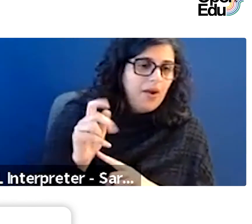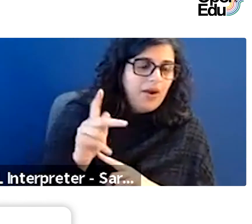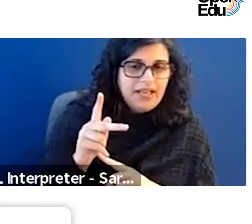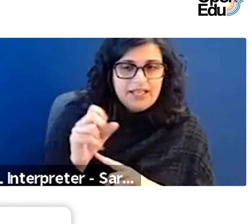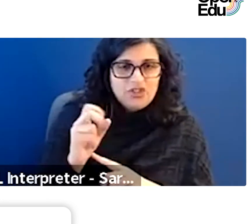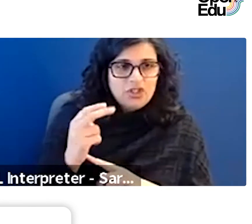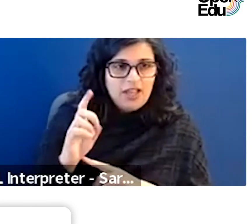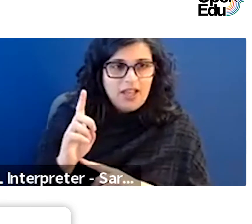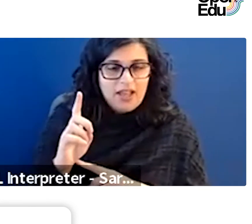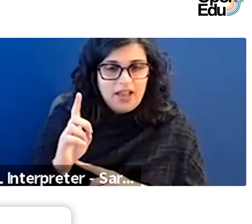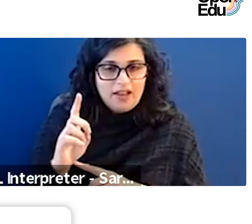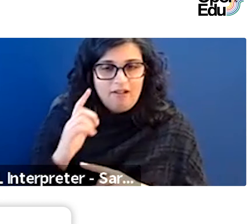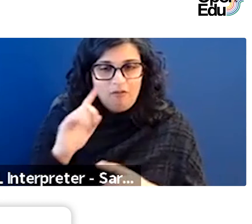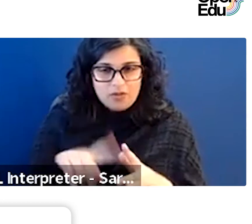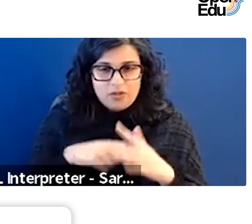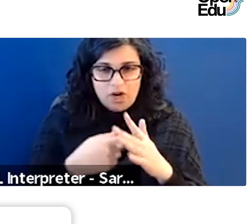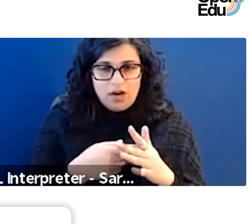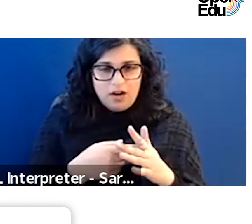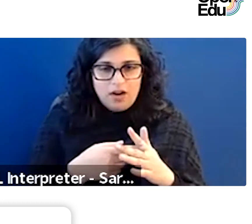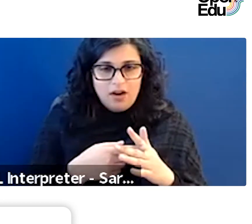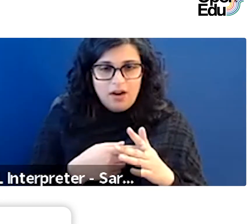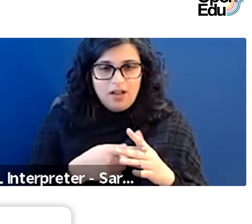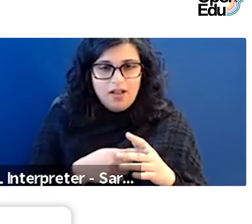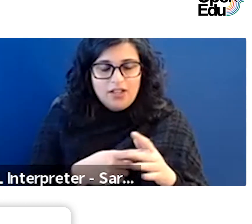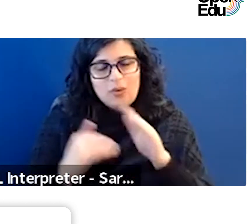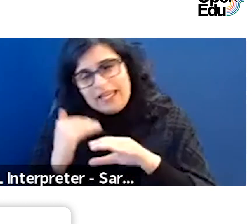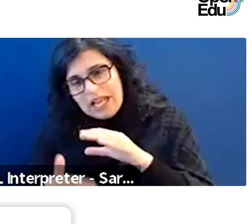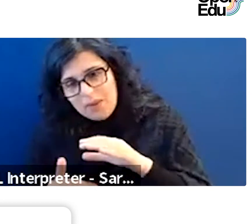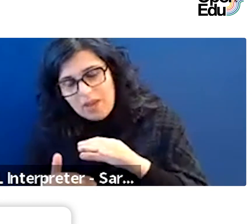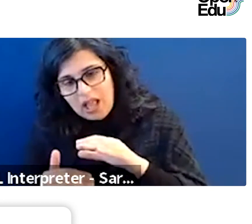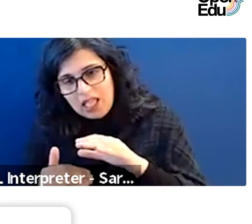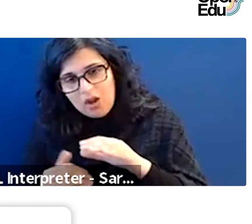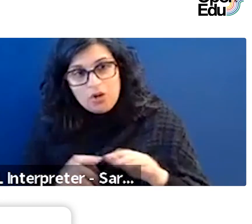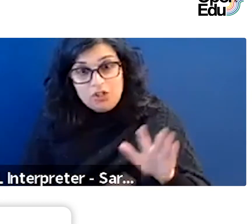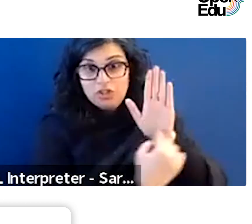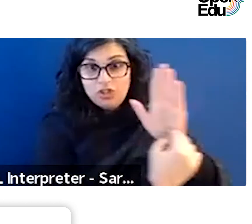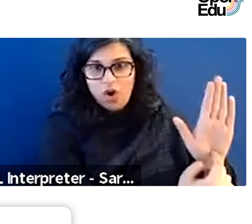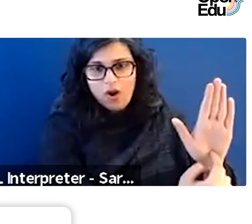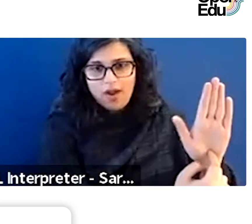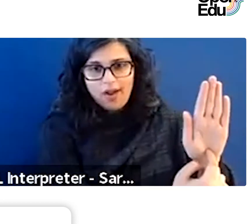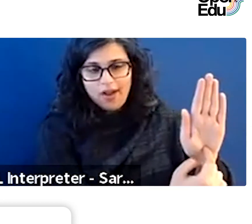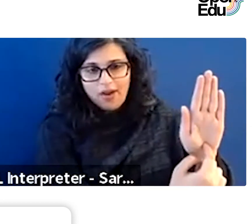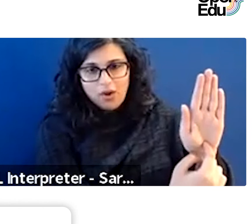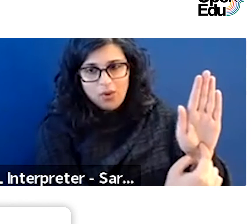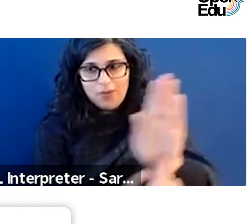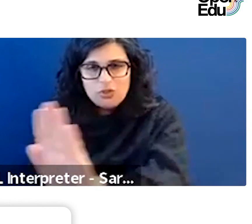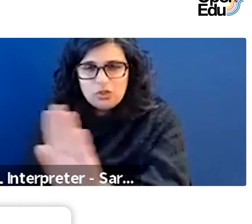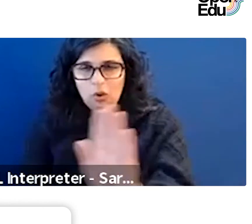me, so that you can email it or I don't know, show up to a spot and show it to